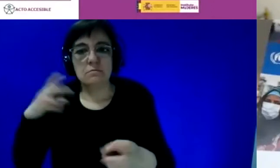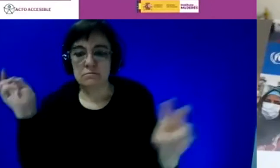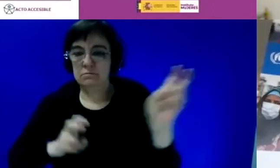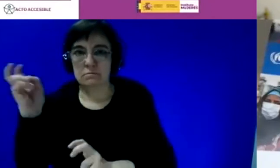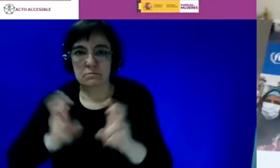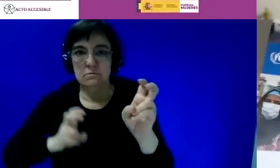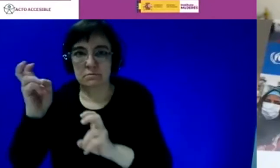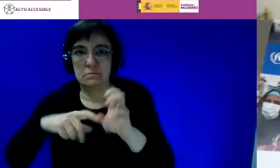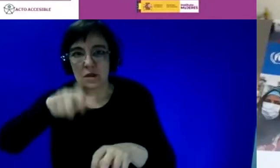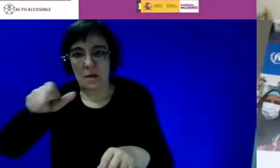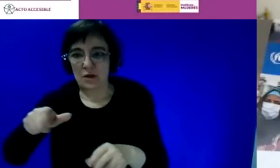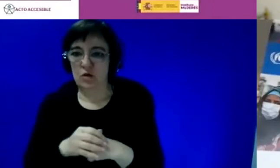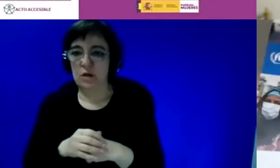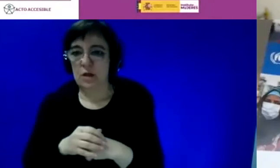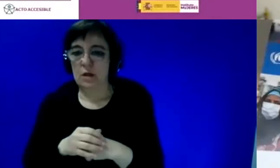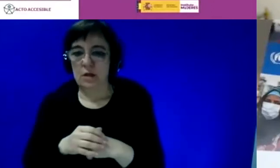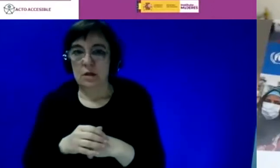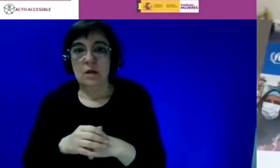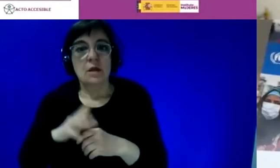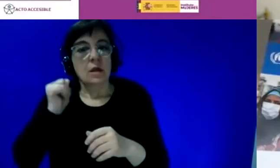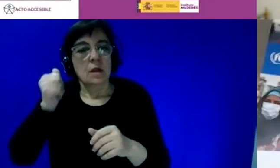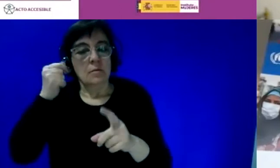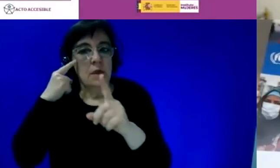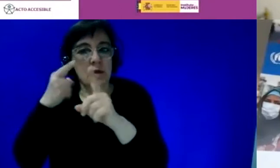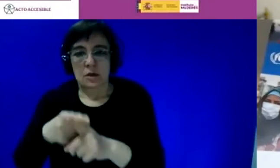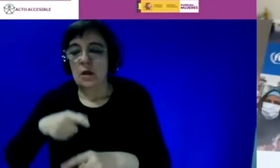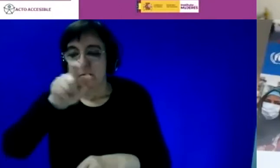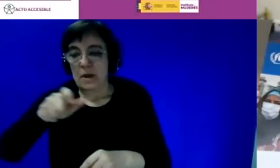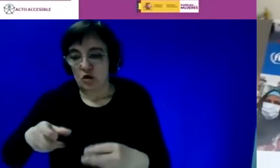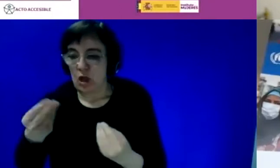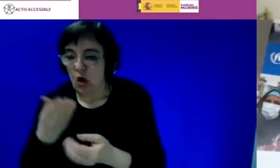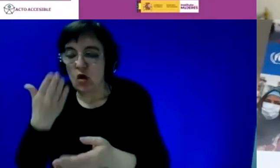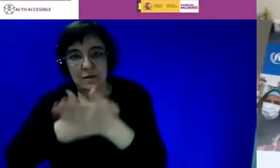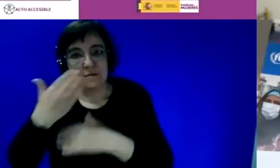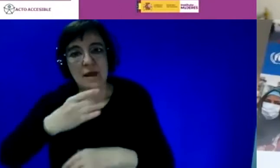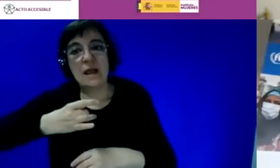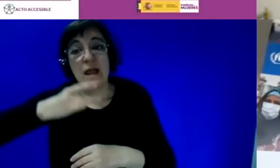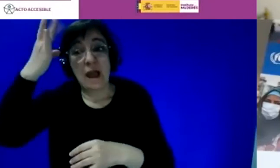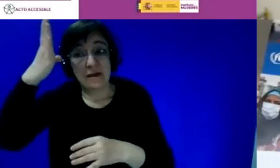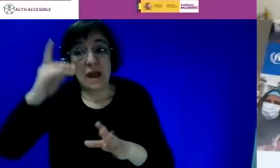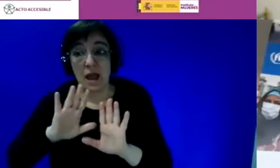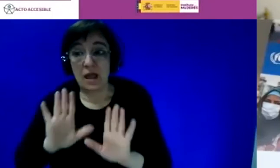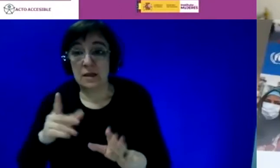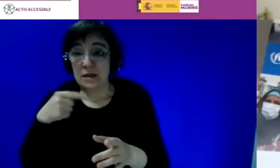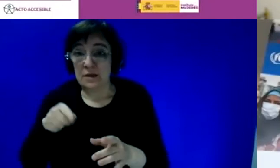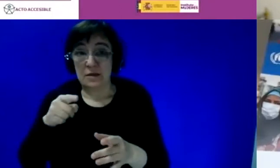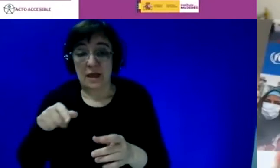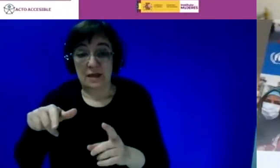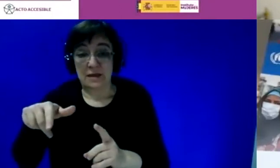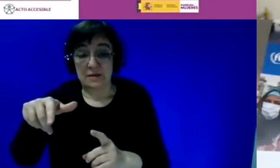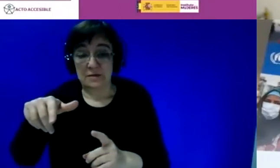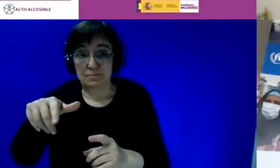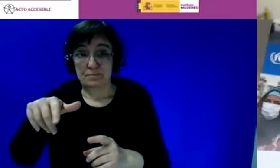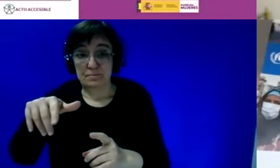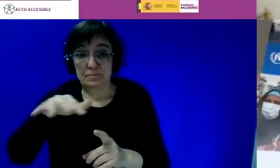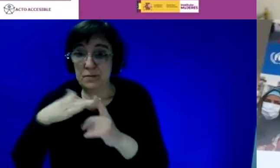particular emphasis on those with disabilities. But the idea is that with that one spot, through the blue dot